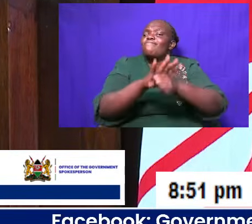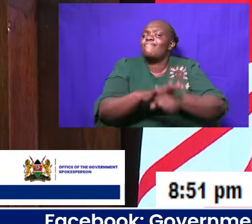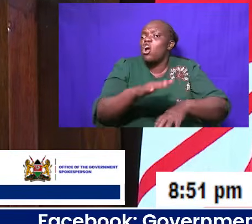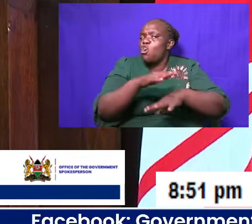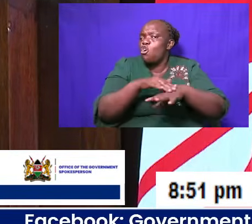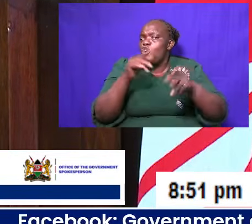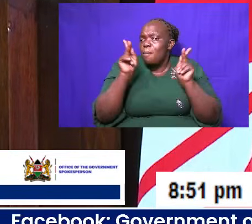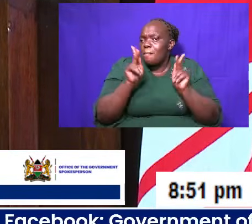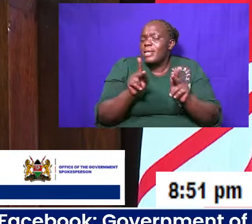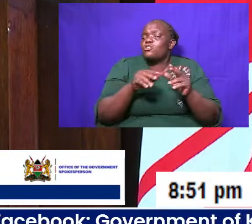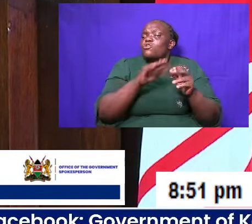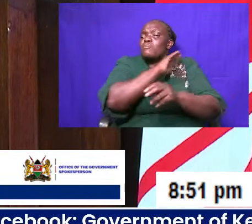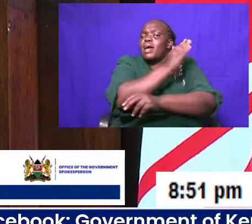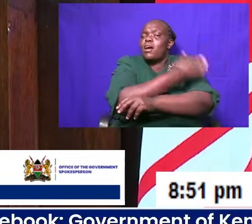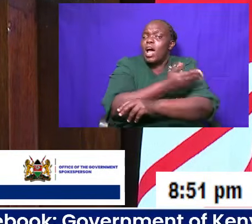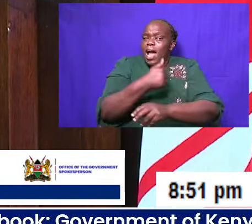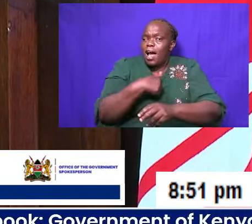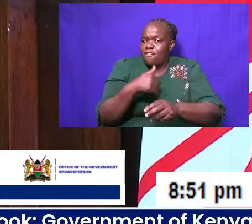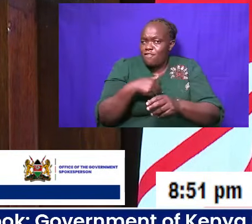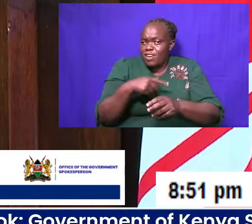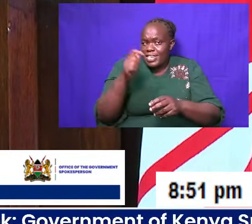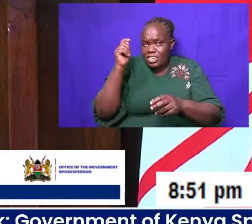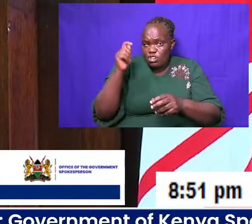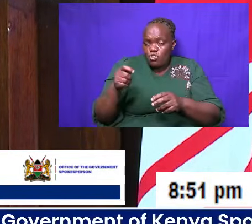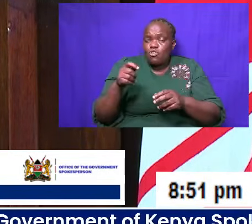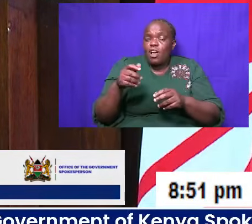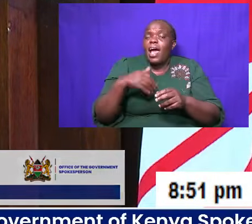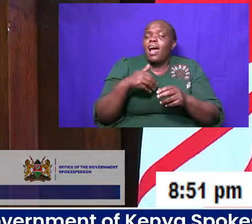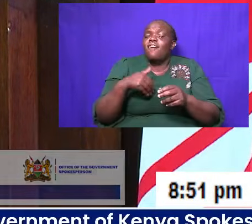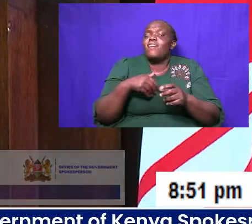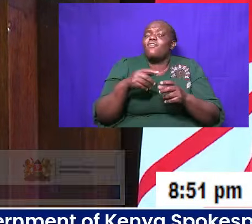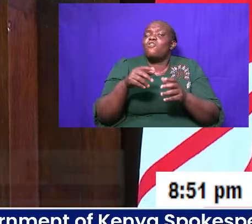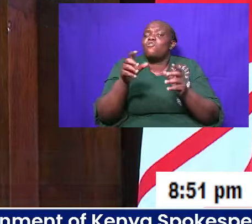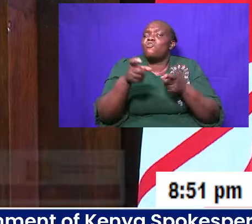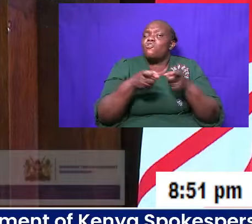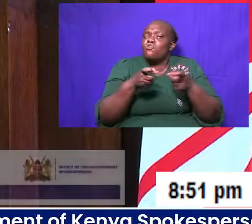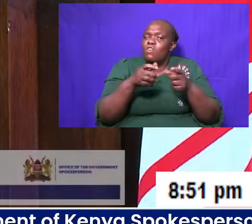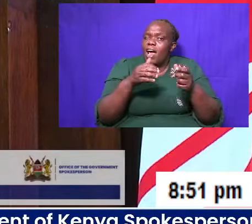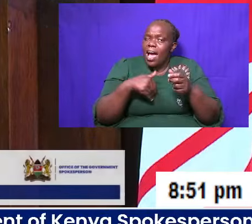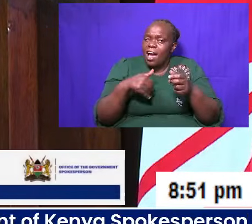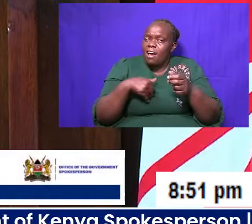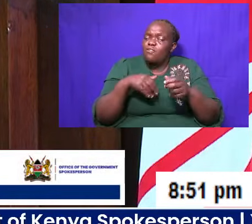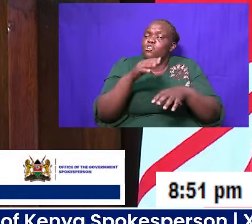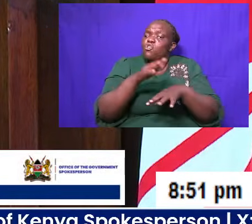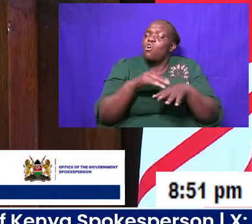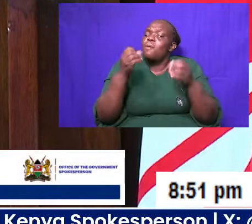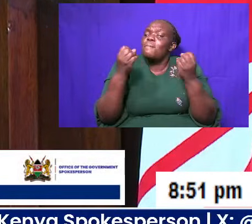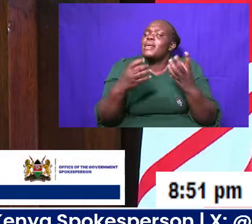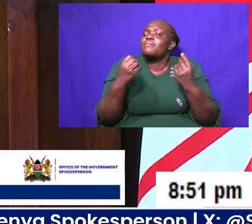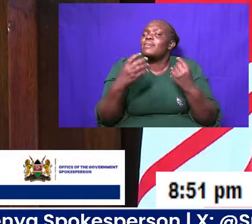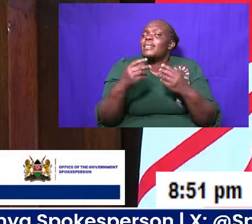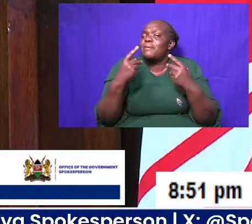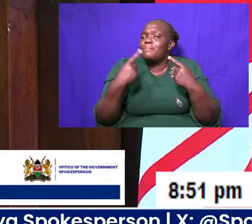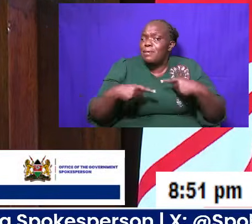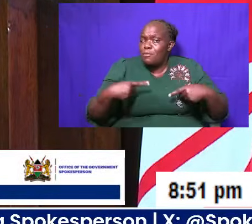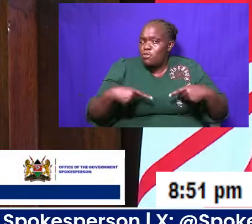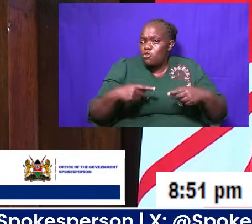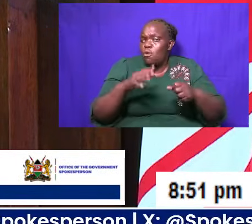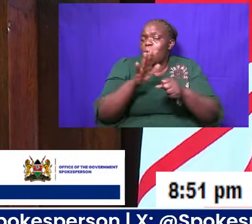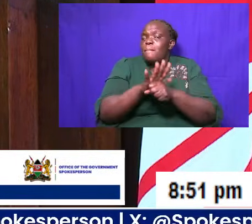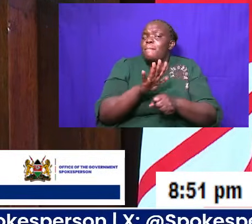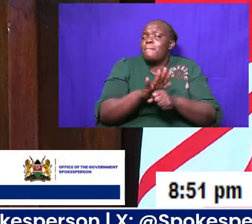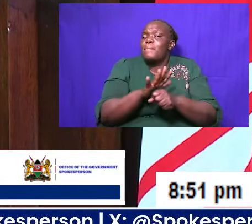are given powers. We have quasi-judicial powers, and we have our regulations that we follow. We have summoned many people, we have made many